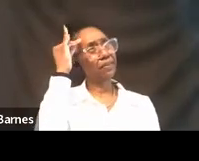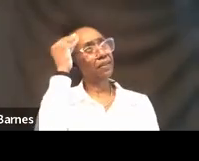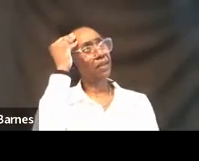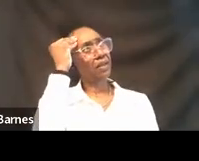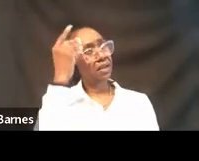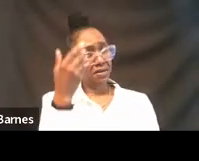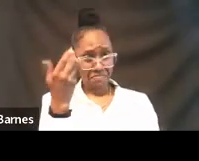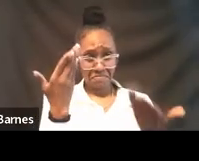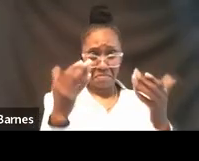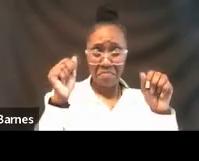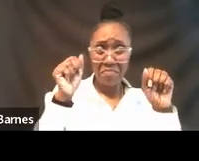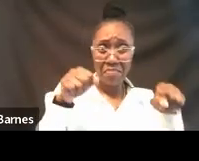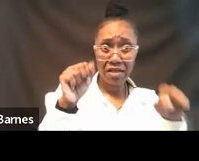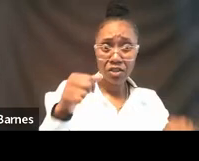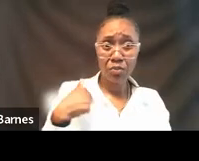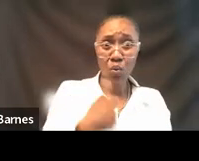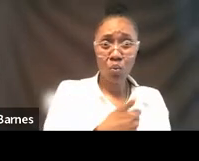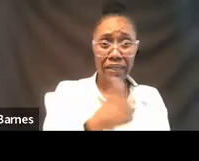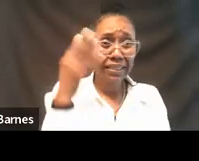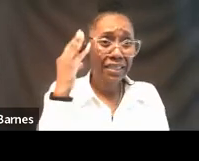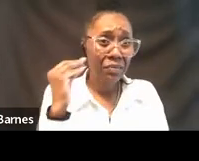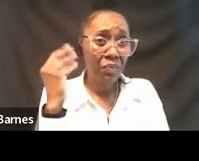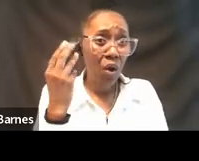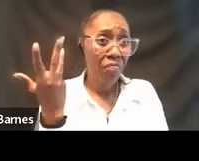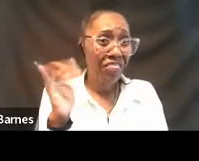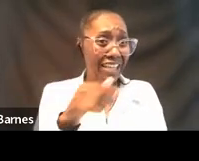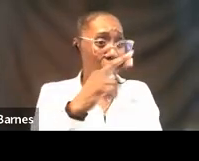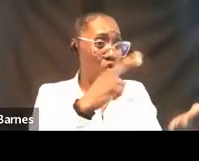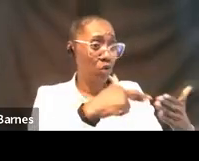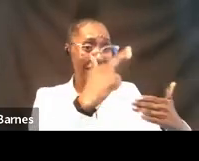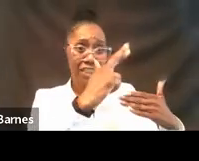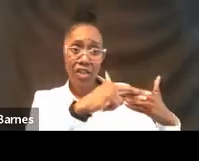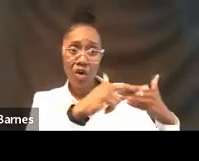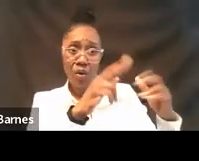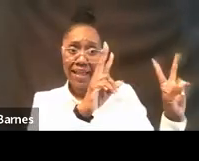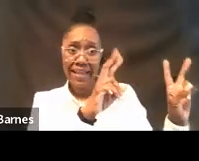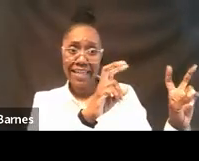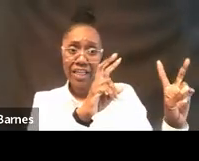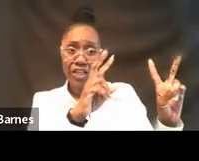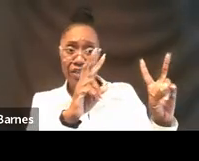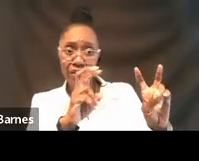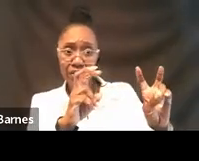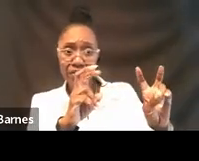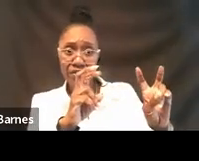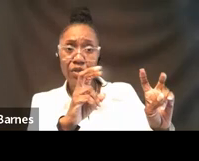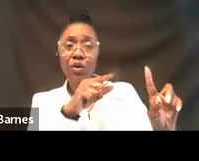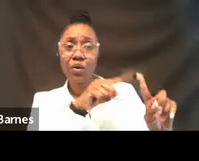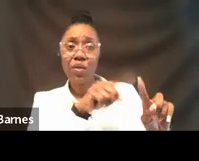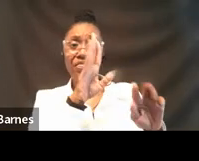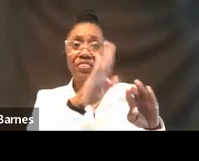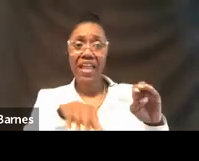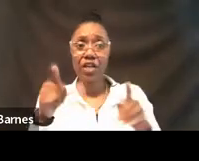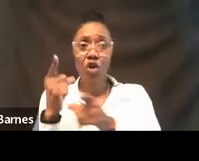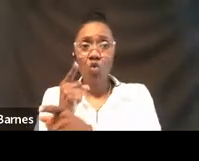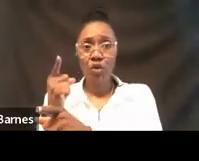we're experiencing is actually the result of an issue as opposed to the origin of one? So what we decided